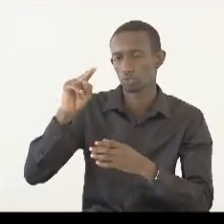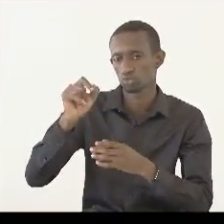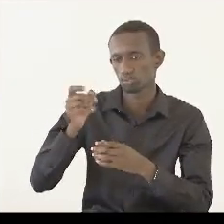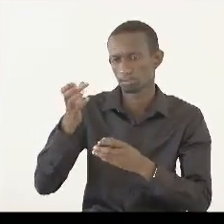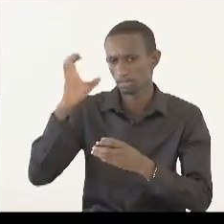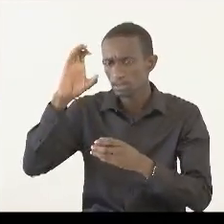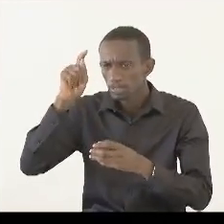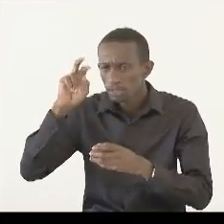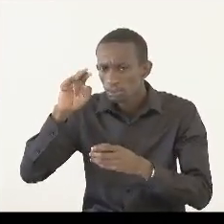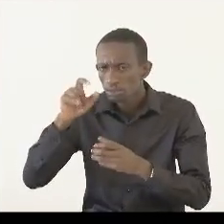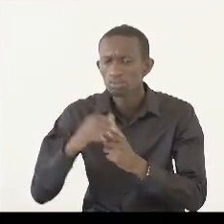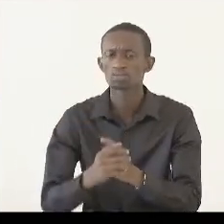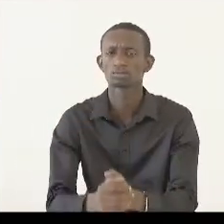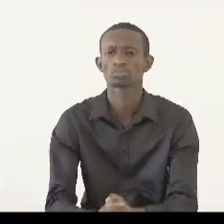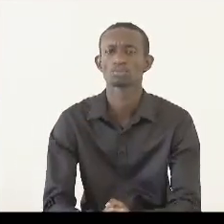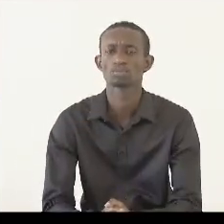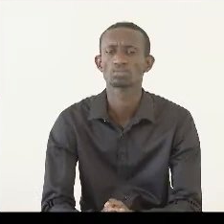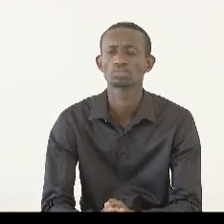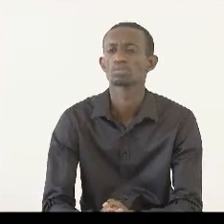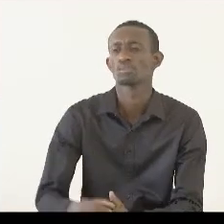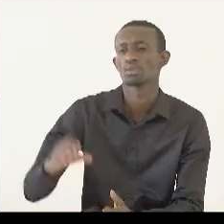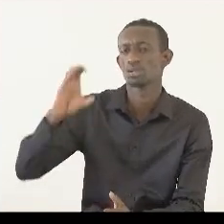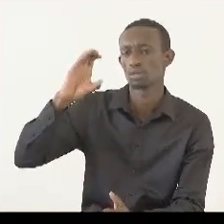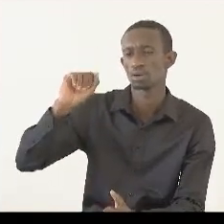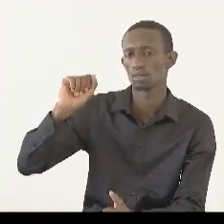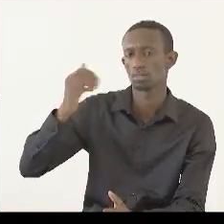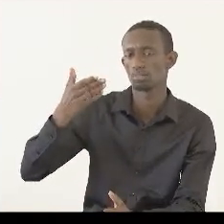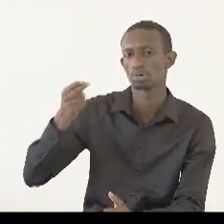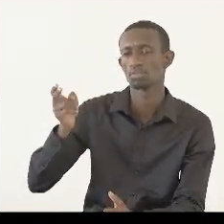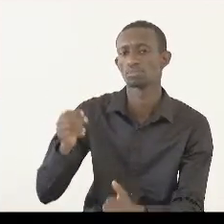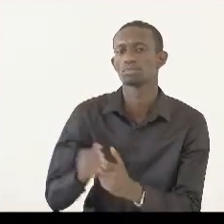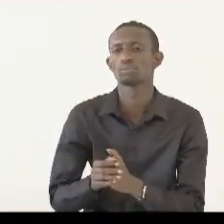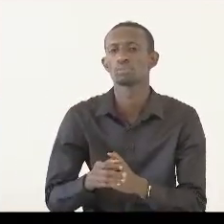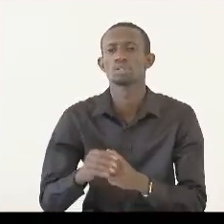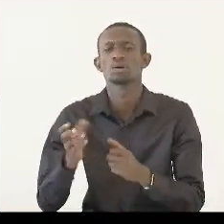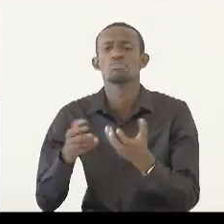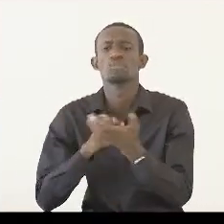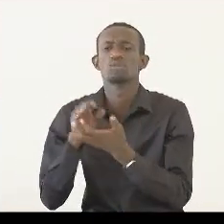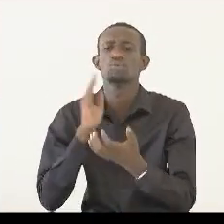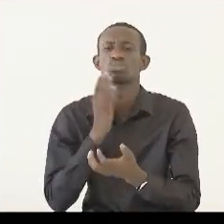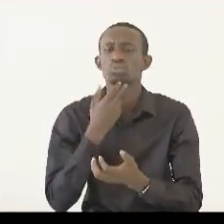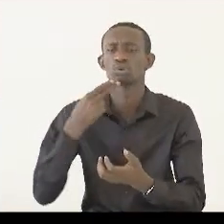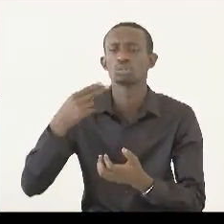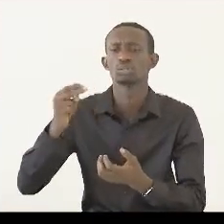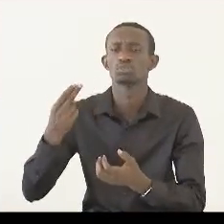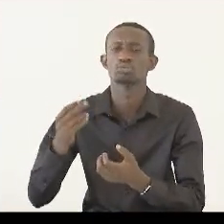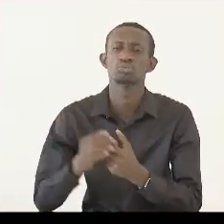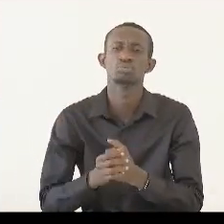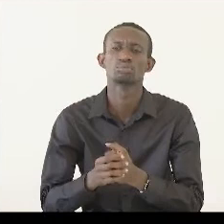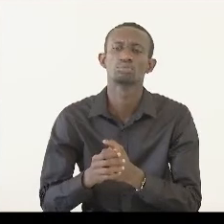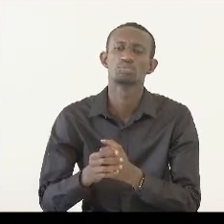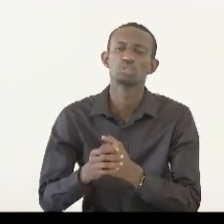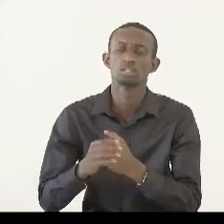groups. So by calcium hydroxide and boil, then elimination of water, then which changes into